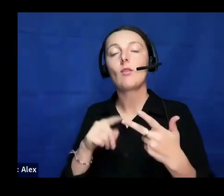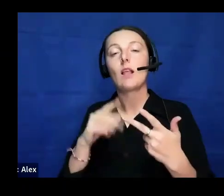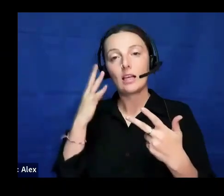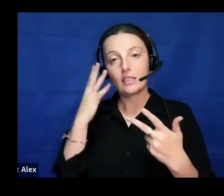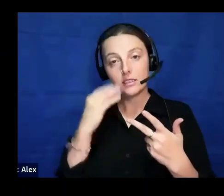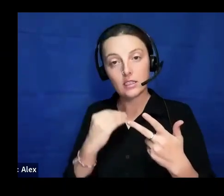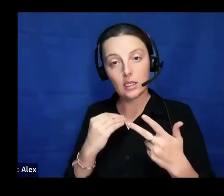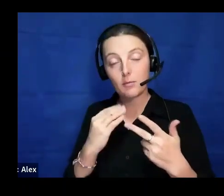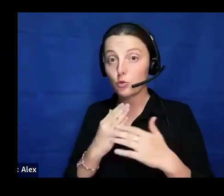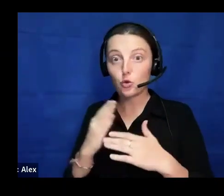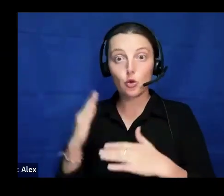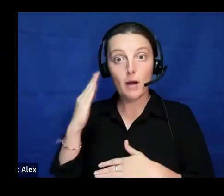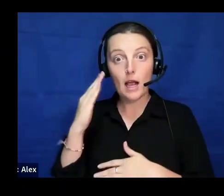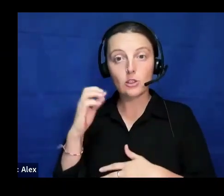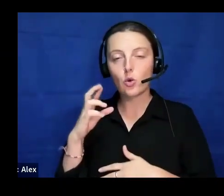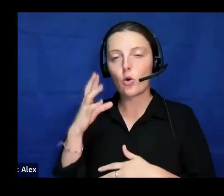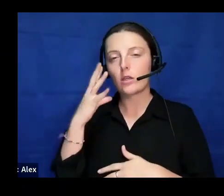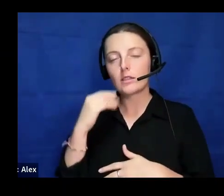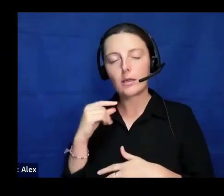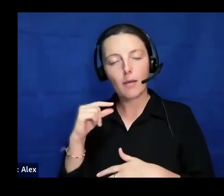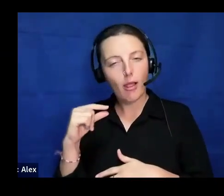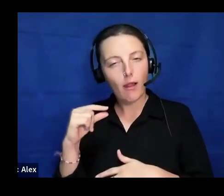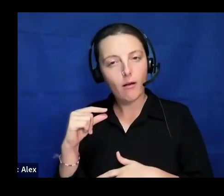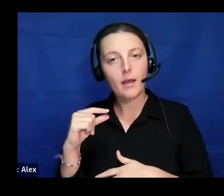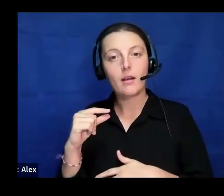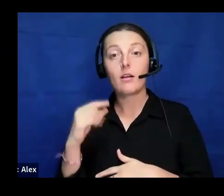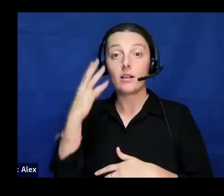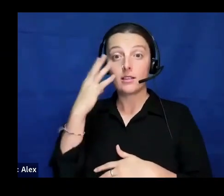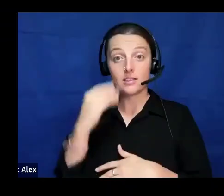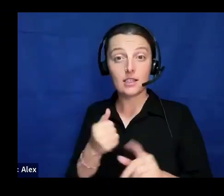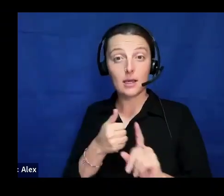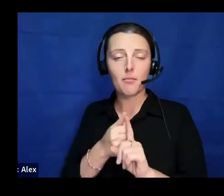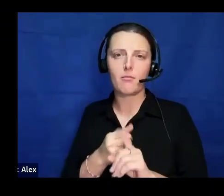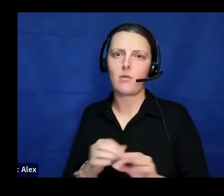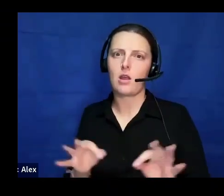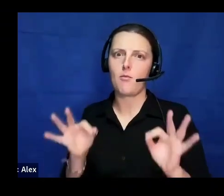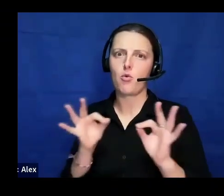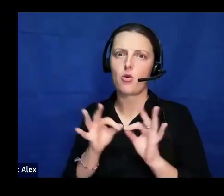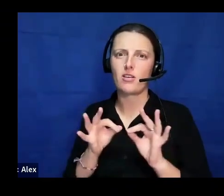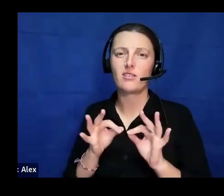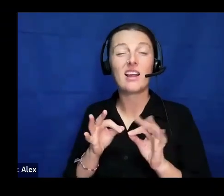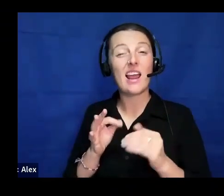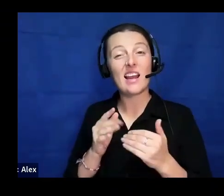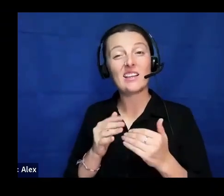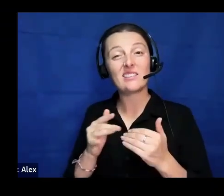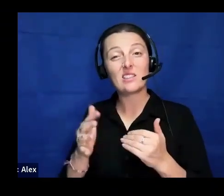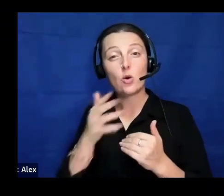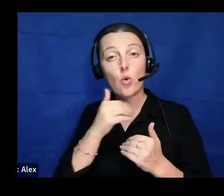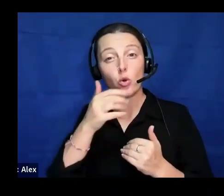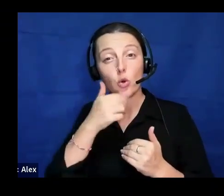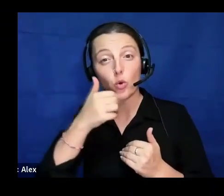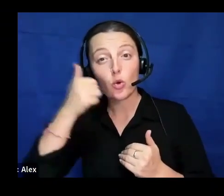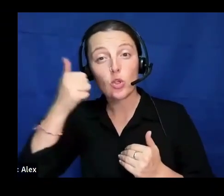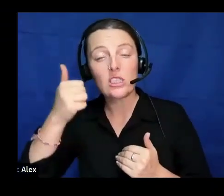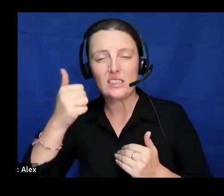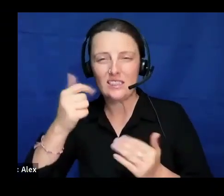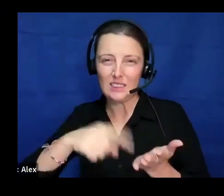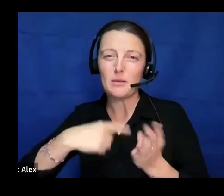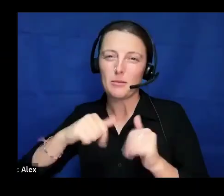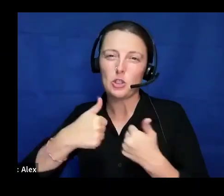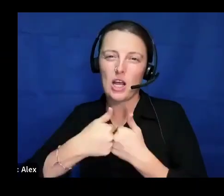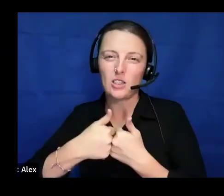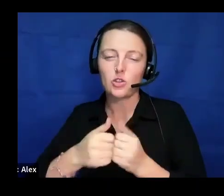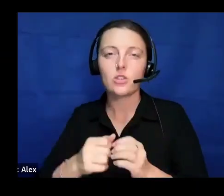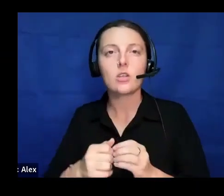so important, and it also can be very challenging, especially as we age, right? I know, for example,